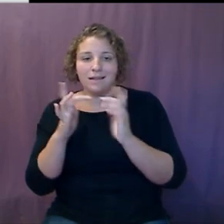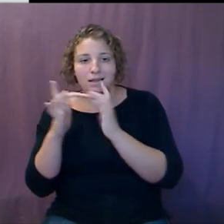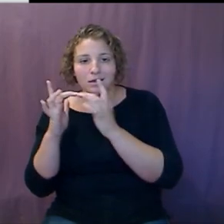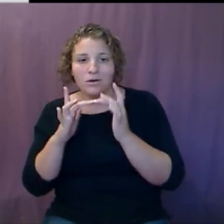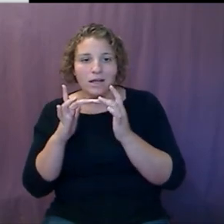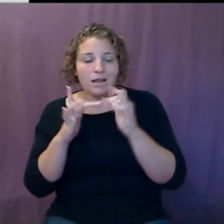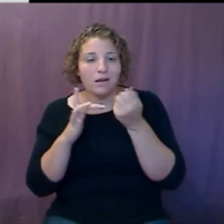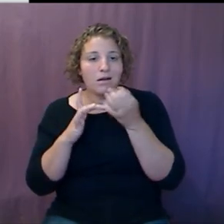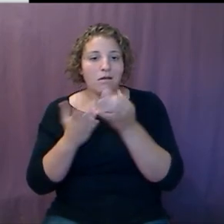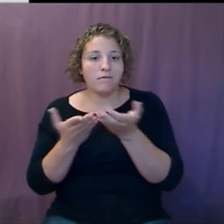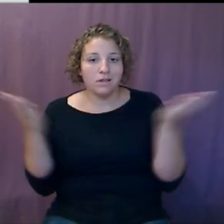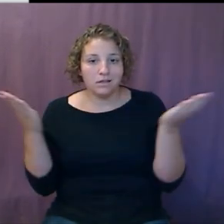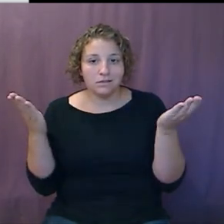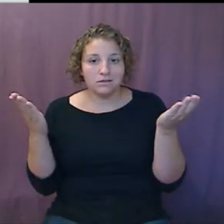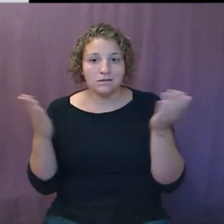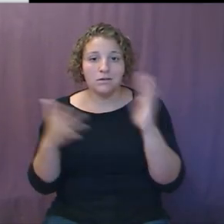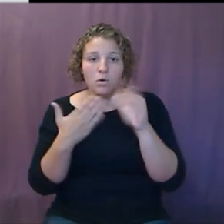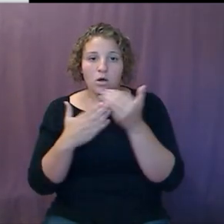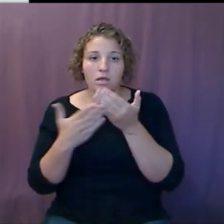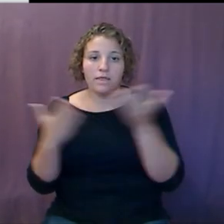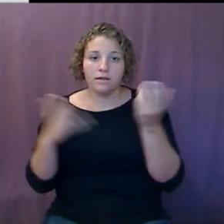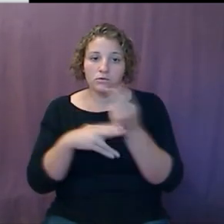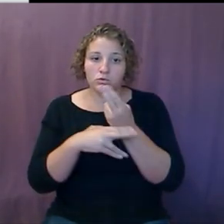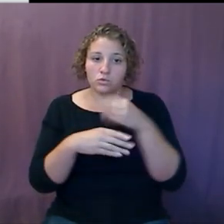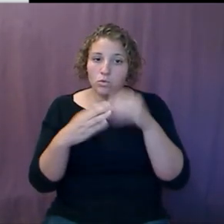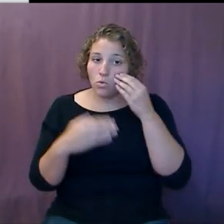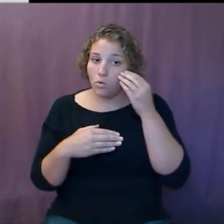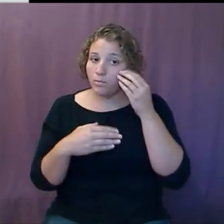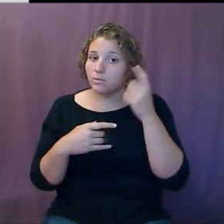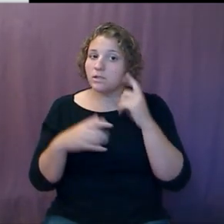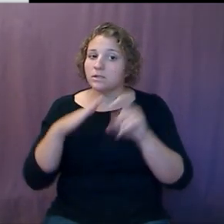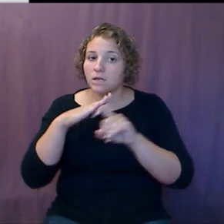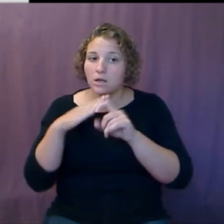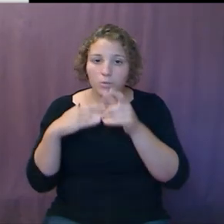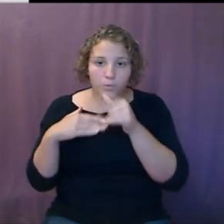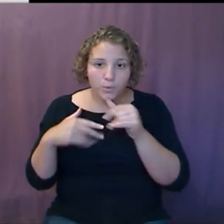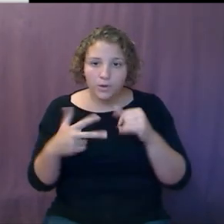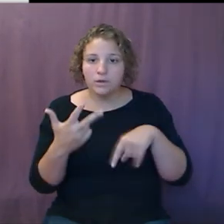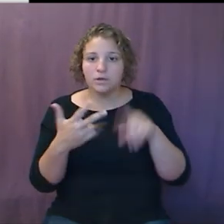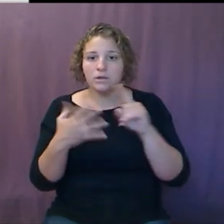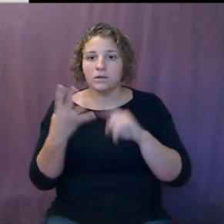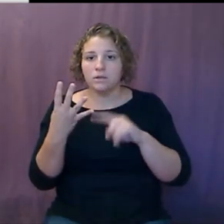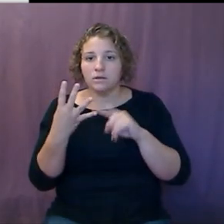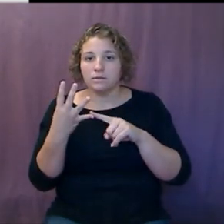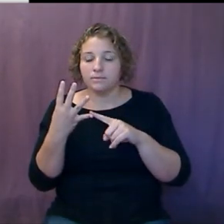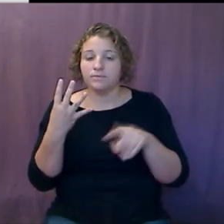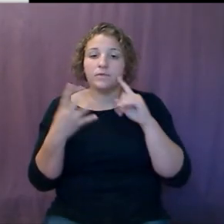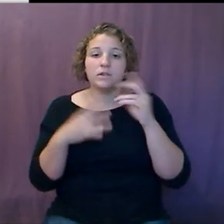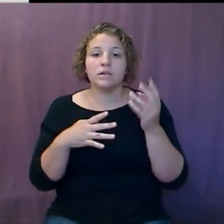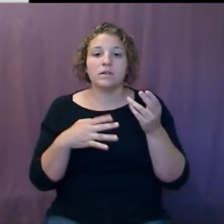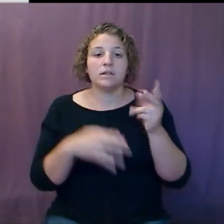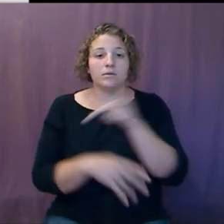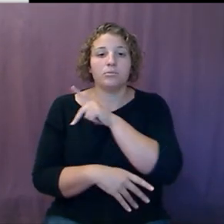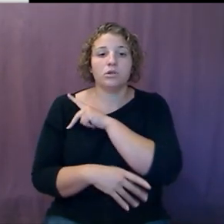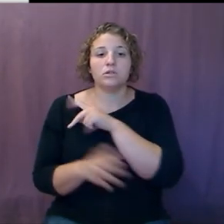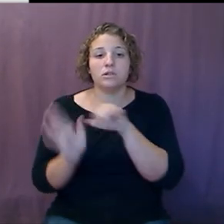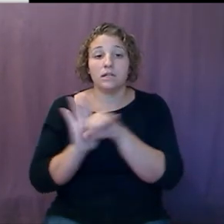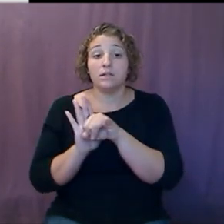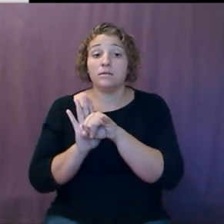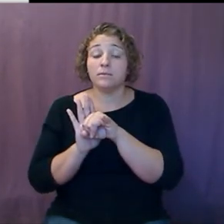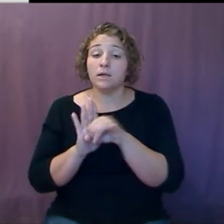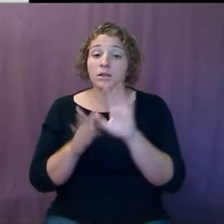used around your home from the other objects you have simply scanning who you are and obviously the most simple use of it is personal identity these